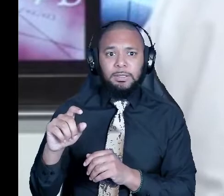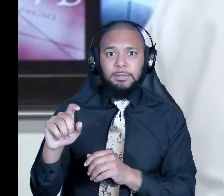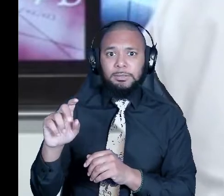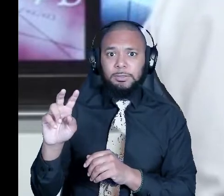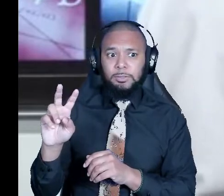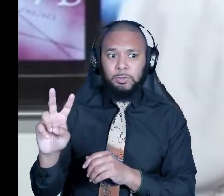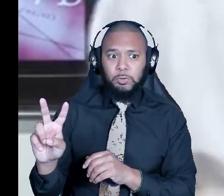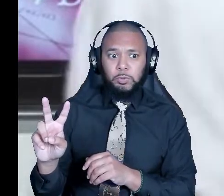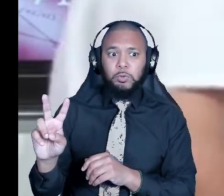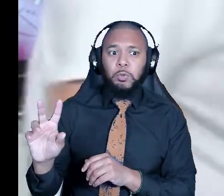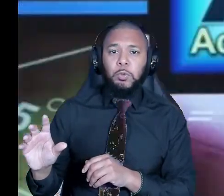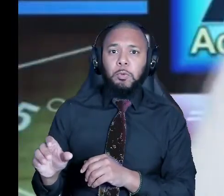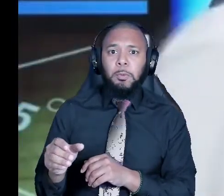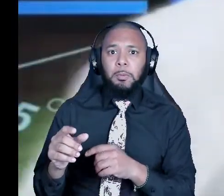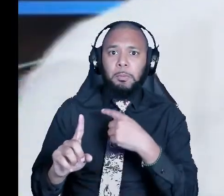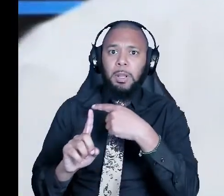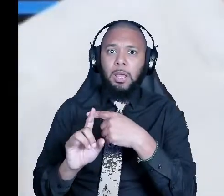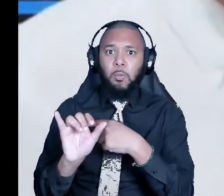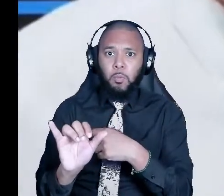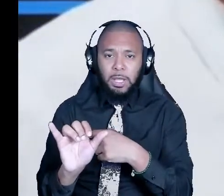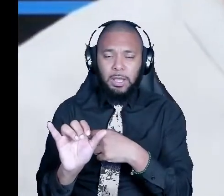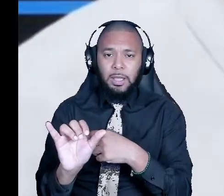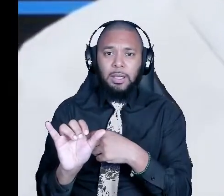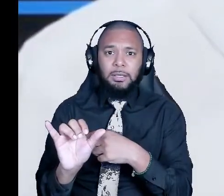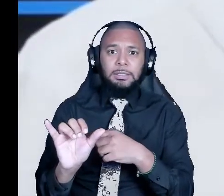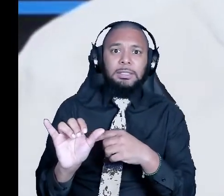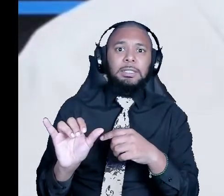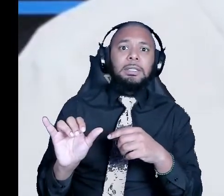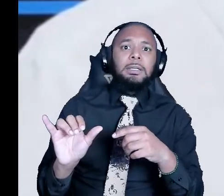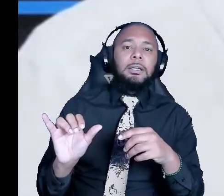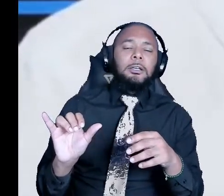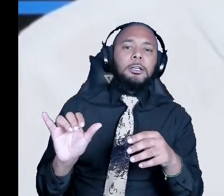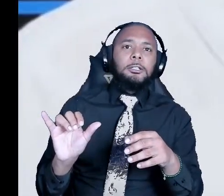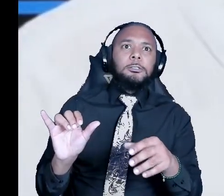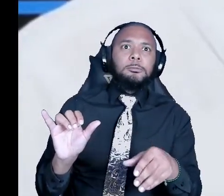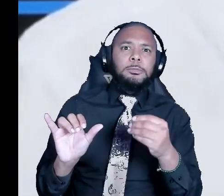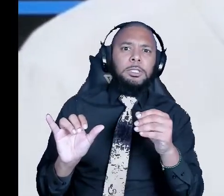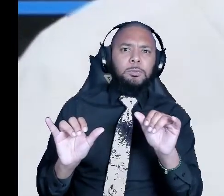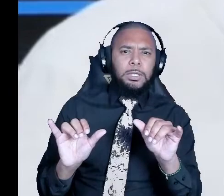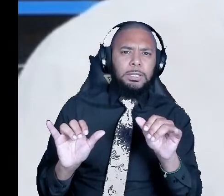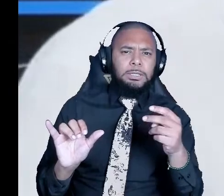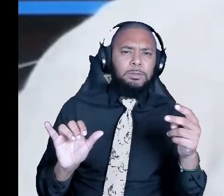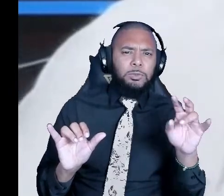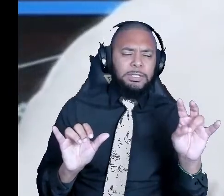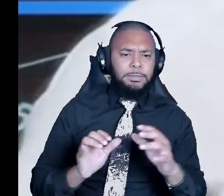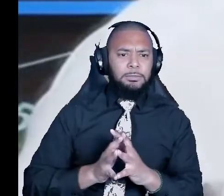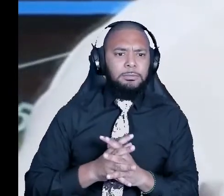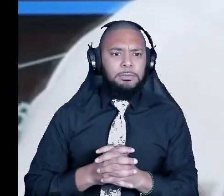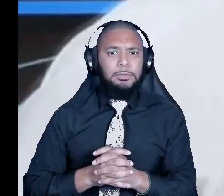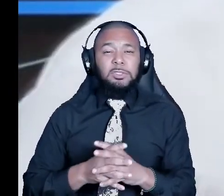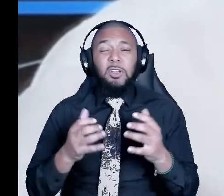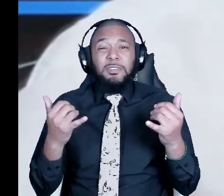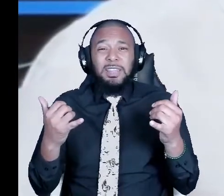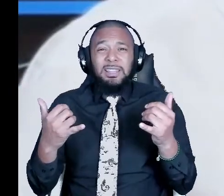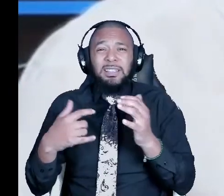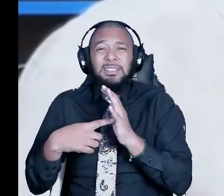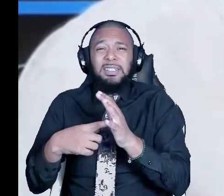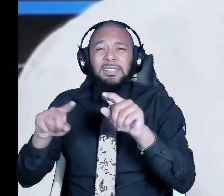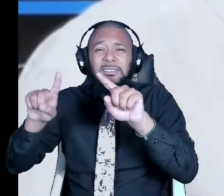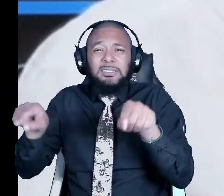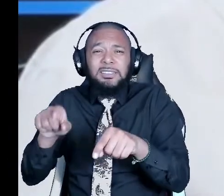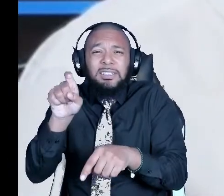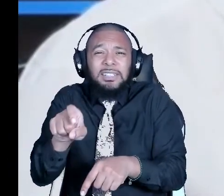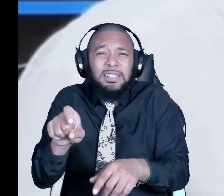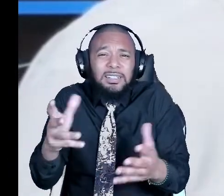leave everything else alone. Now in this particular example, the parentheses are not important because there's no number out in front